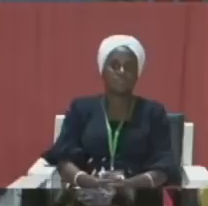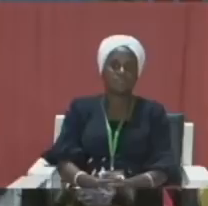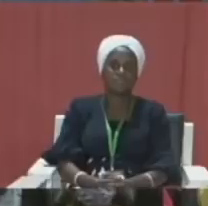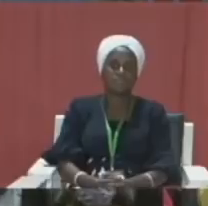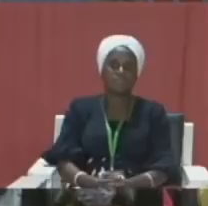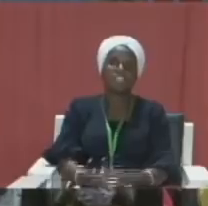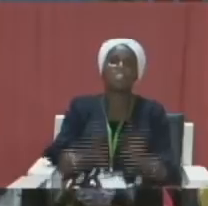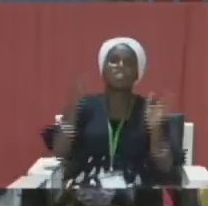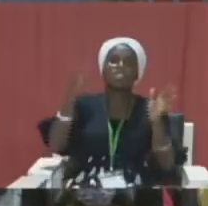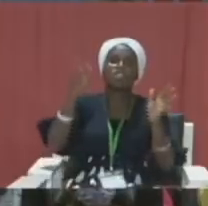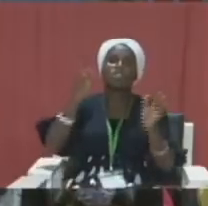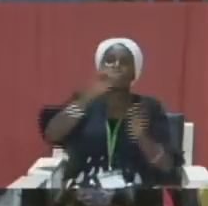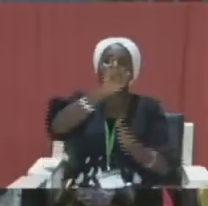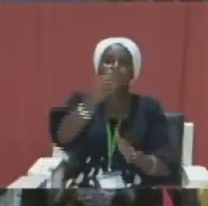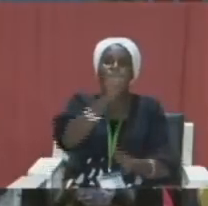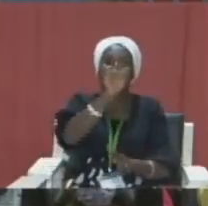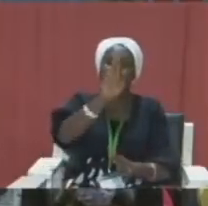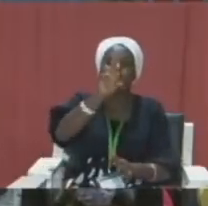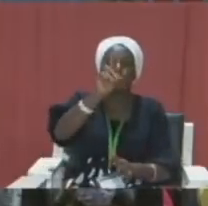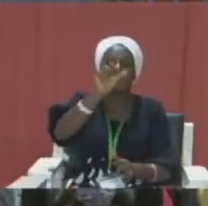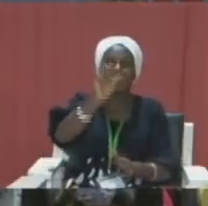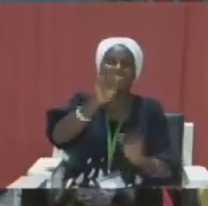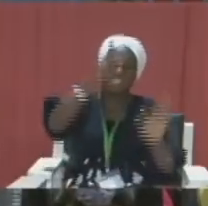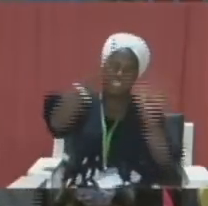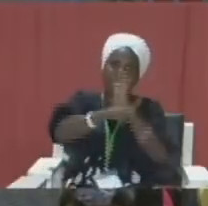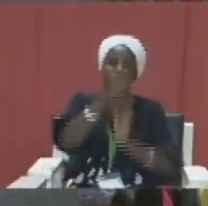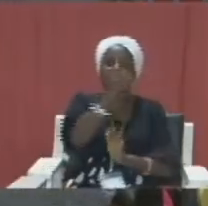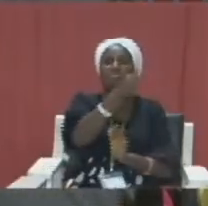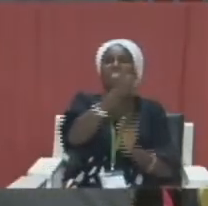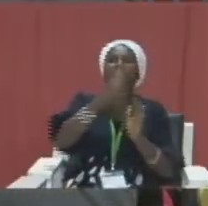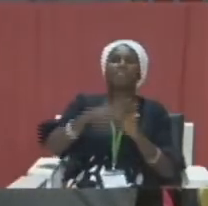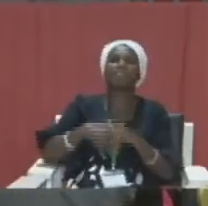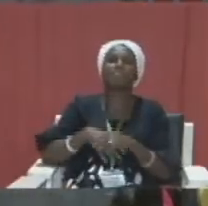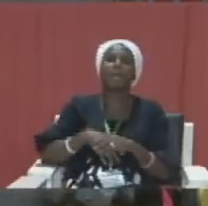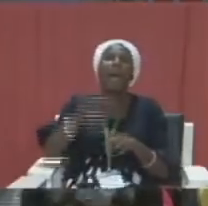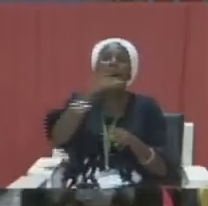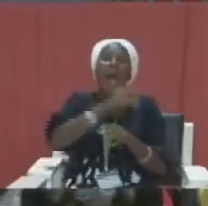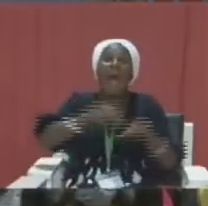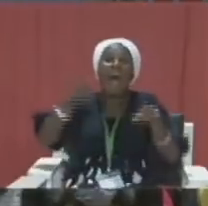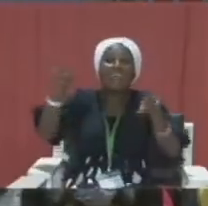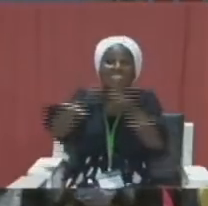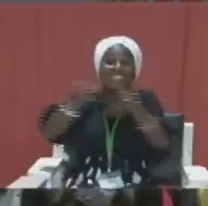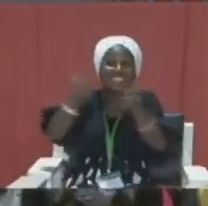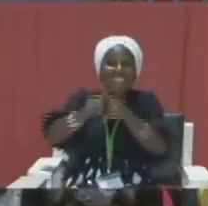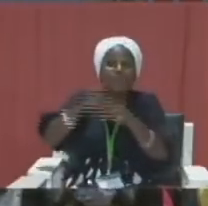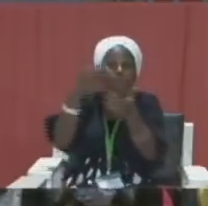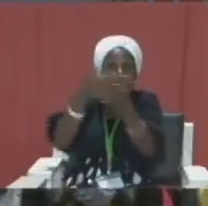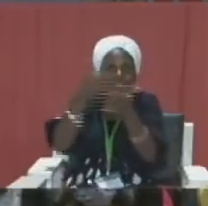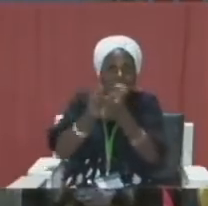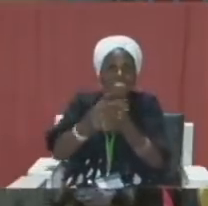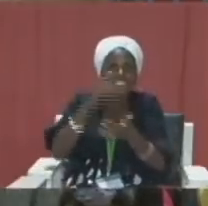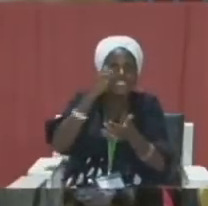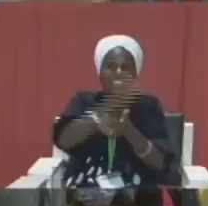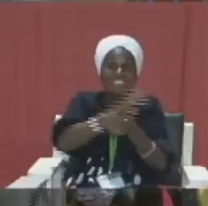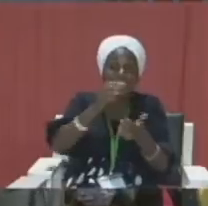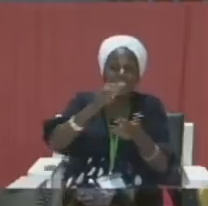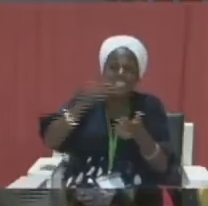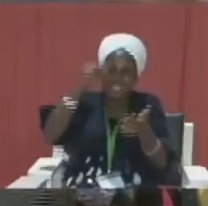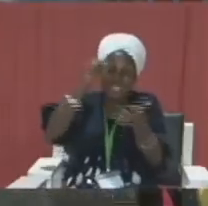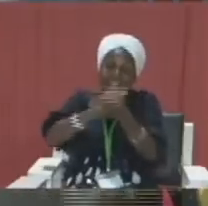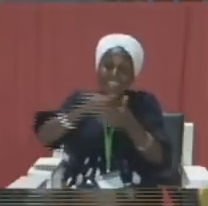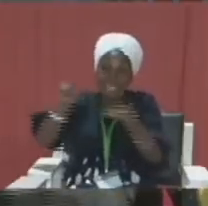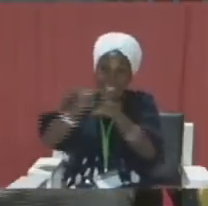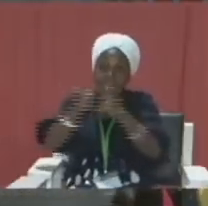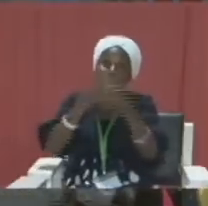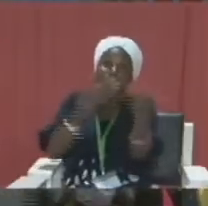put himself to death. That same morning, Barabbas was released, a